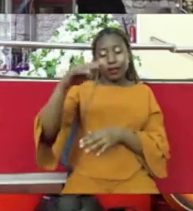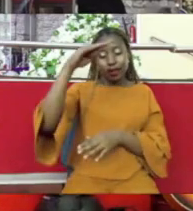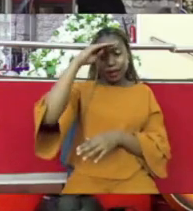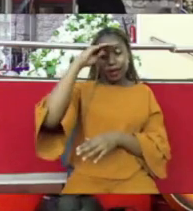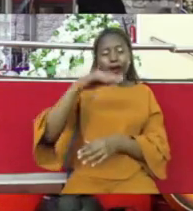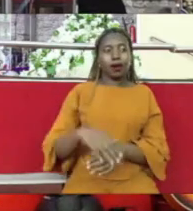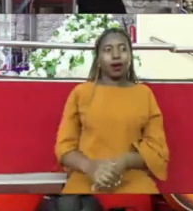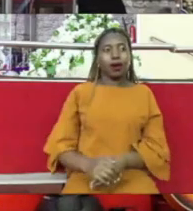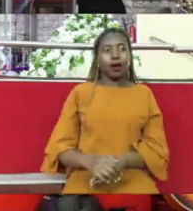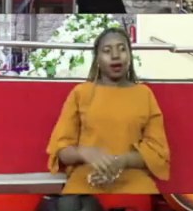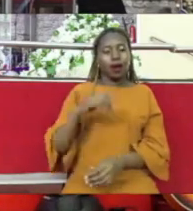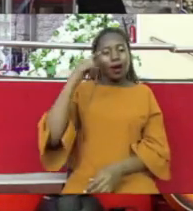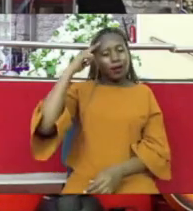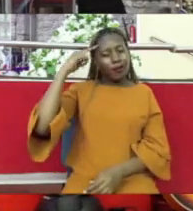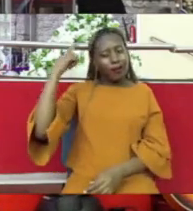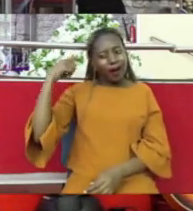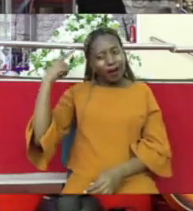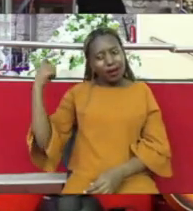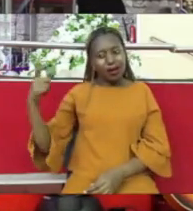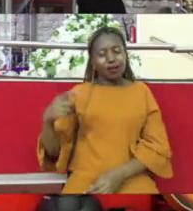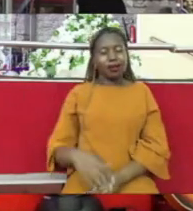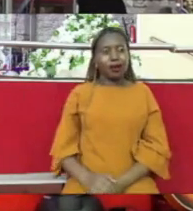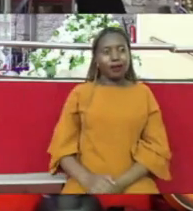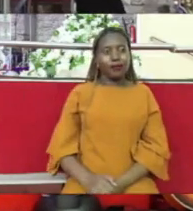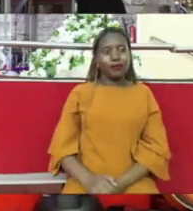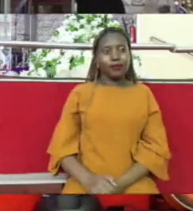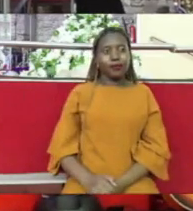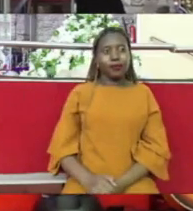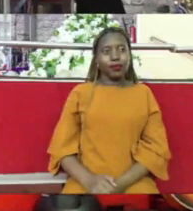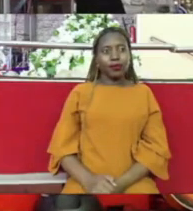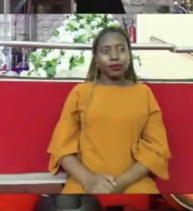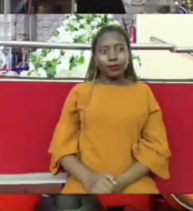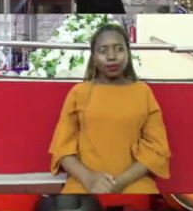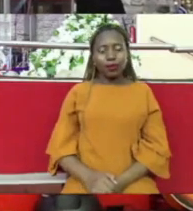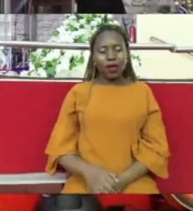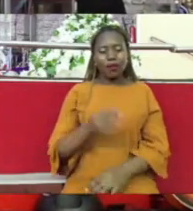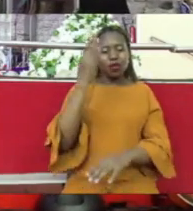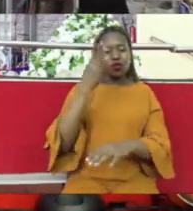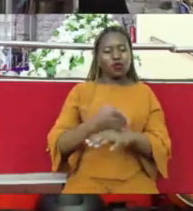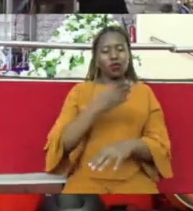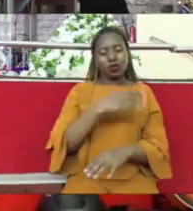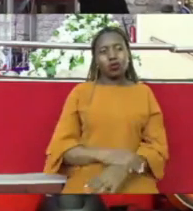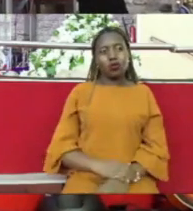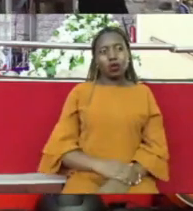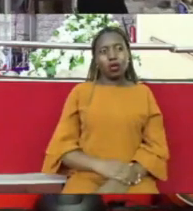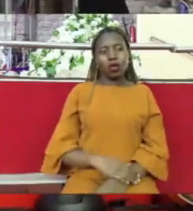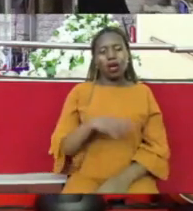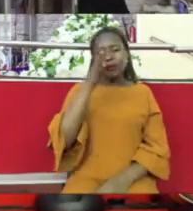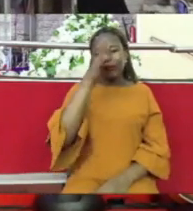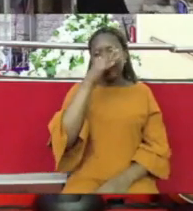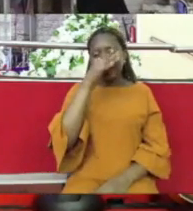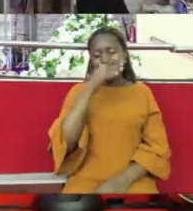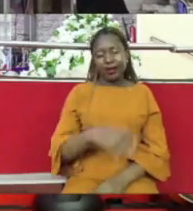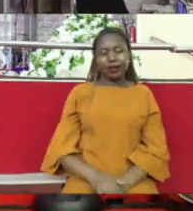kabisa. Madness. Wenda wazimu. Falsehood. Uongo. Deception. Udanganyifu.